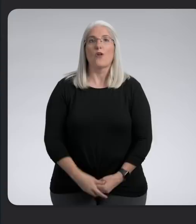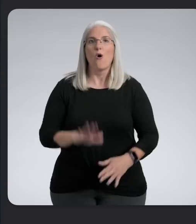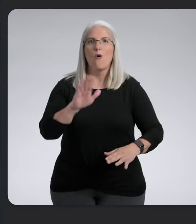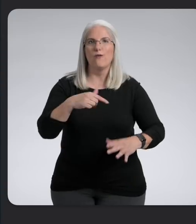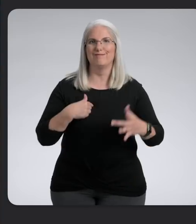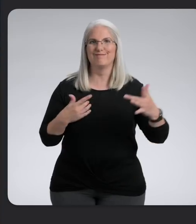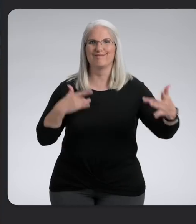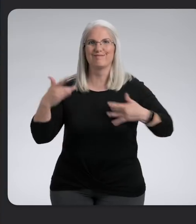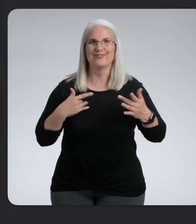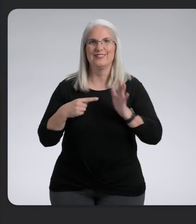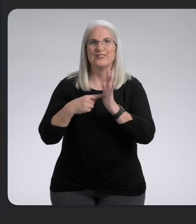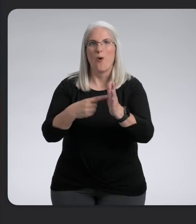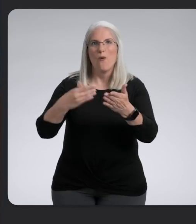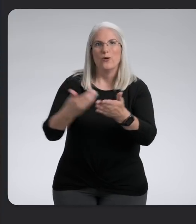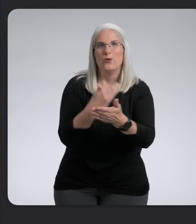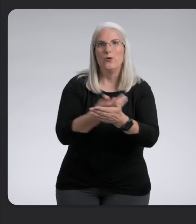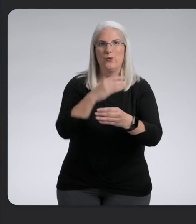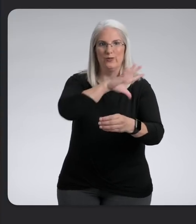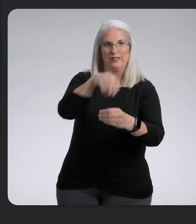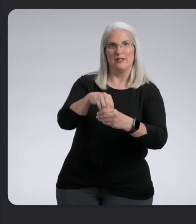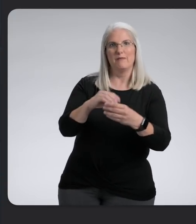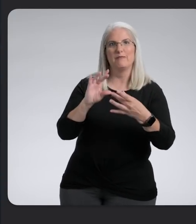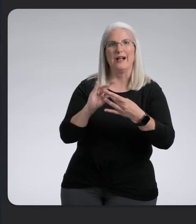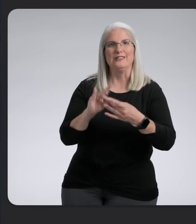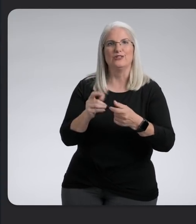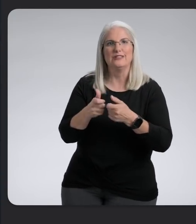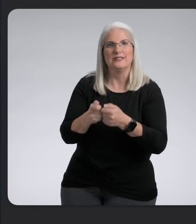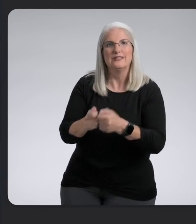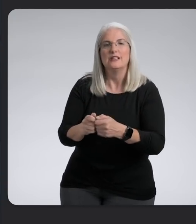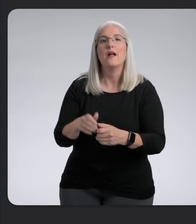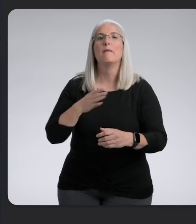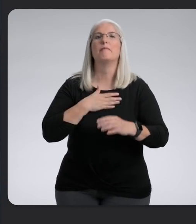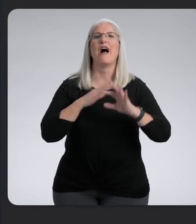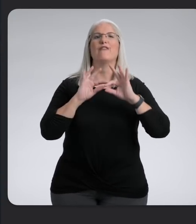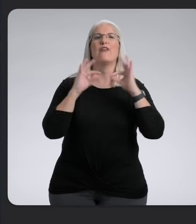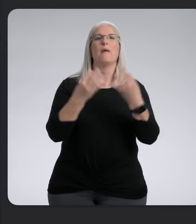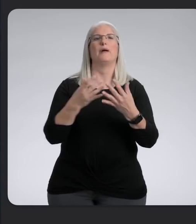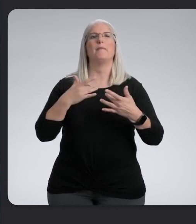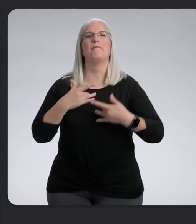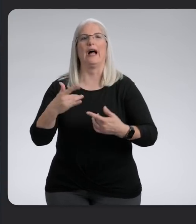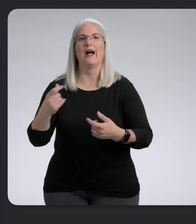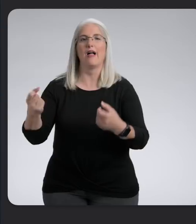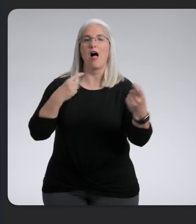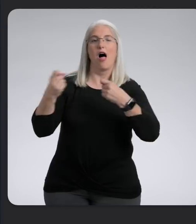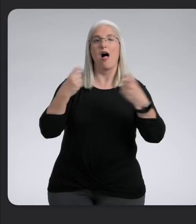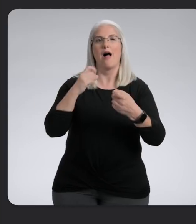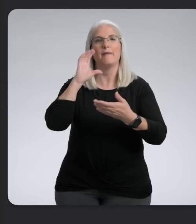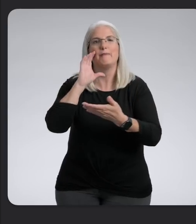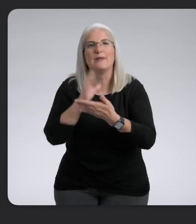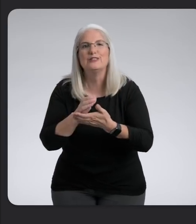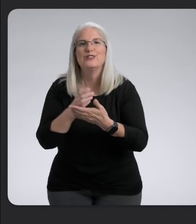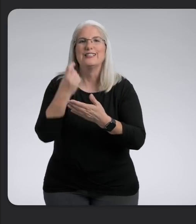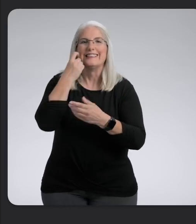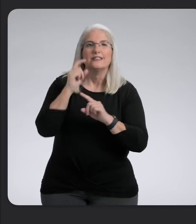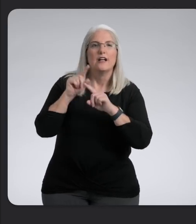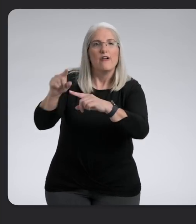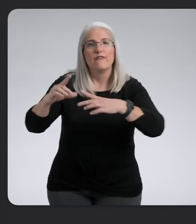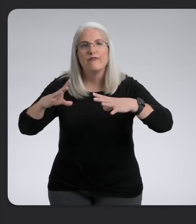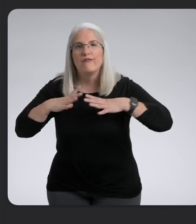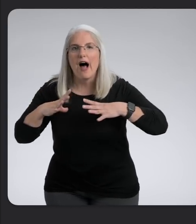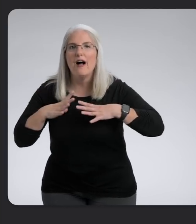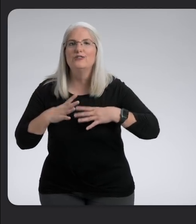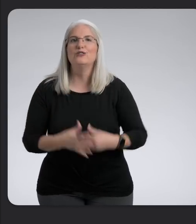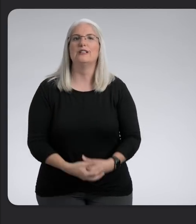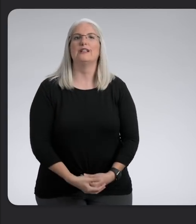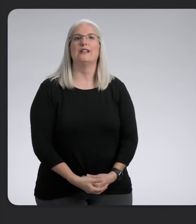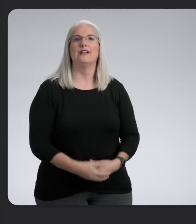Messages. Let's check out my family's conversation. Everyone's sending me pictures from our fun trip down to Joshua Tree. Look at this brand new